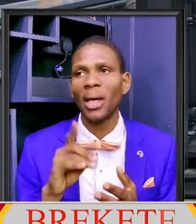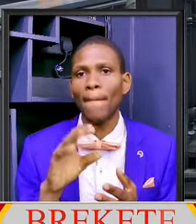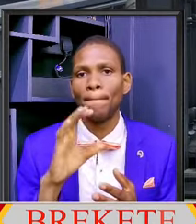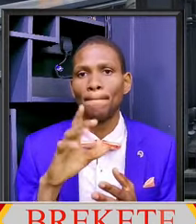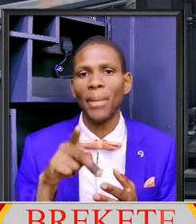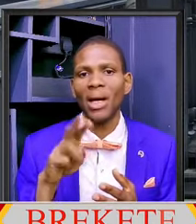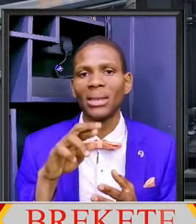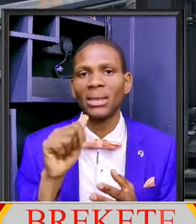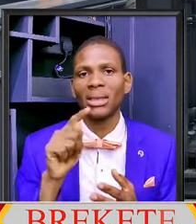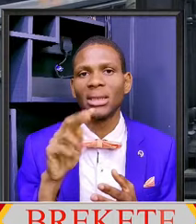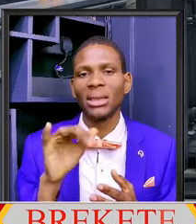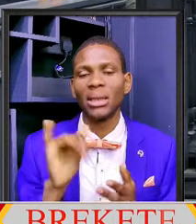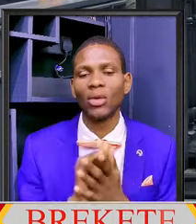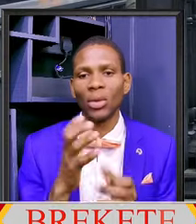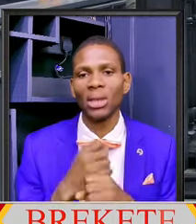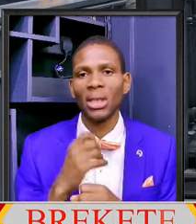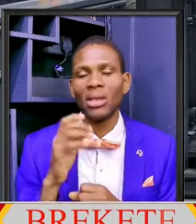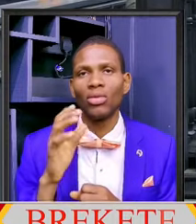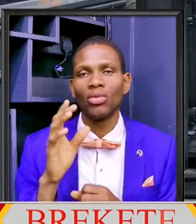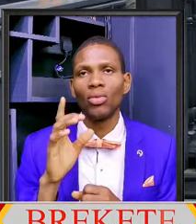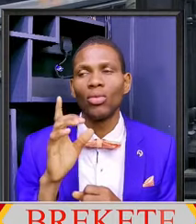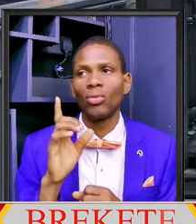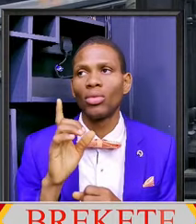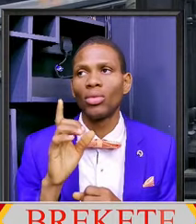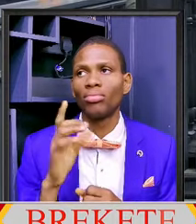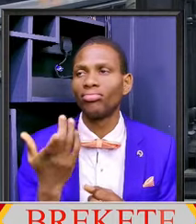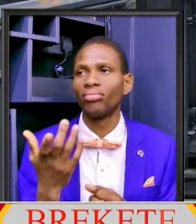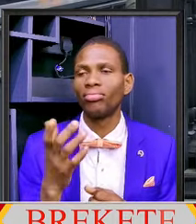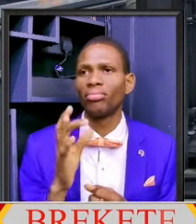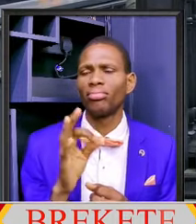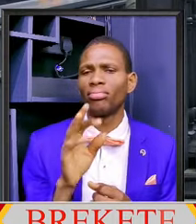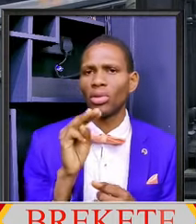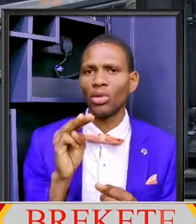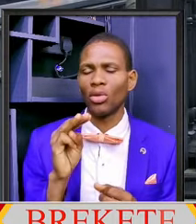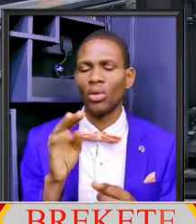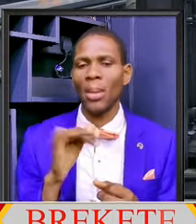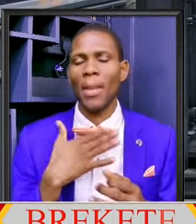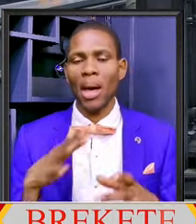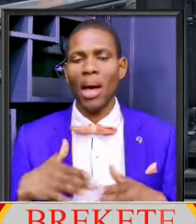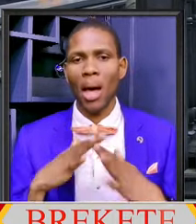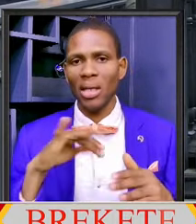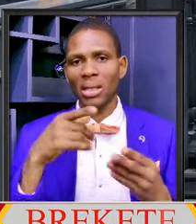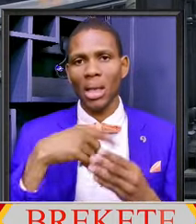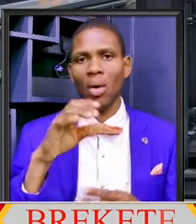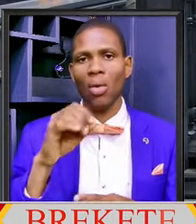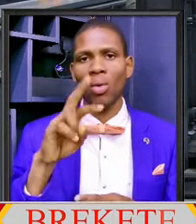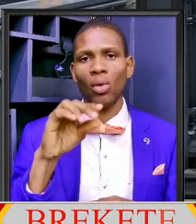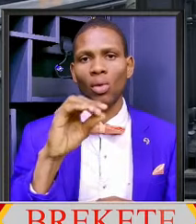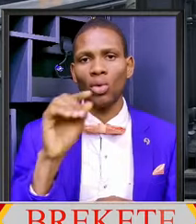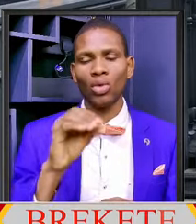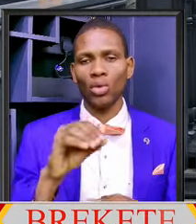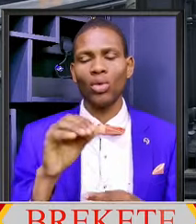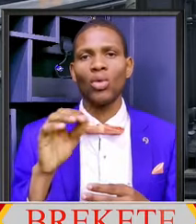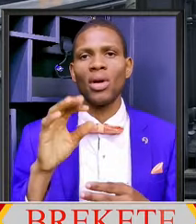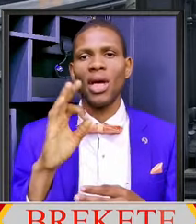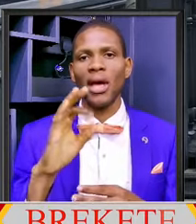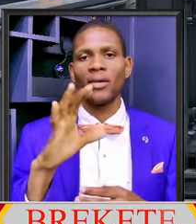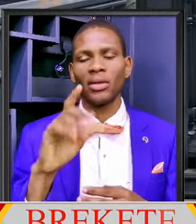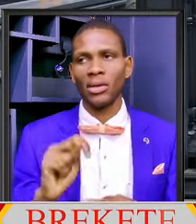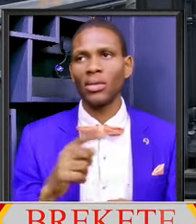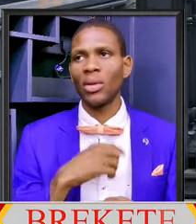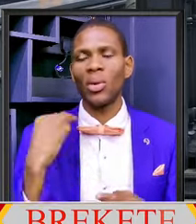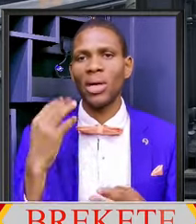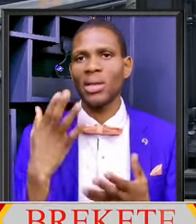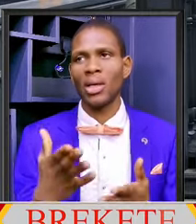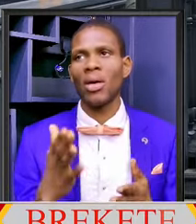9 million naira from me for a house located in Orozo, in FCT. So we